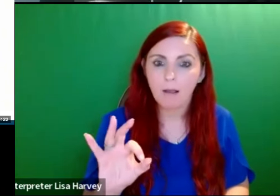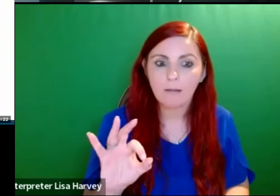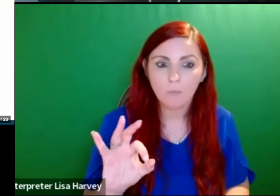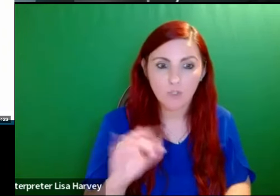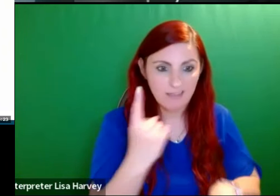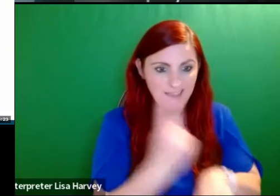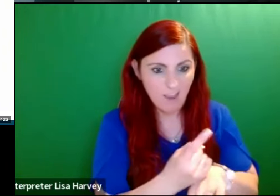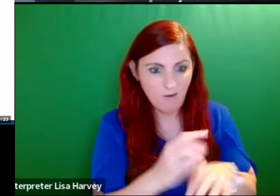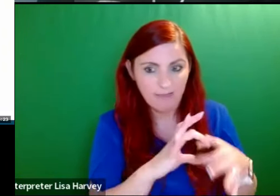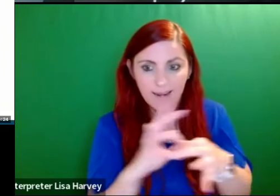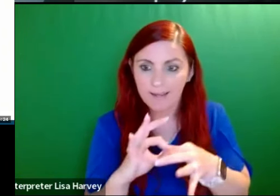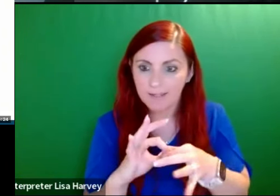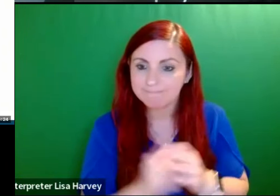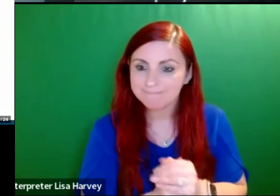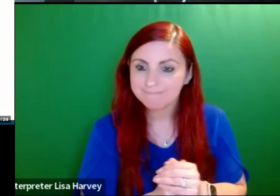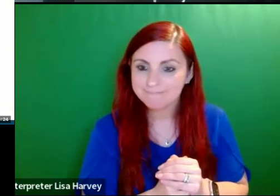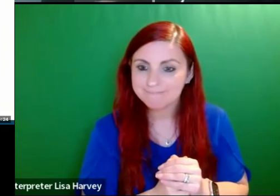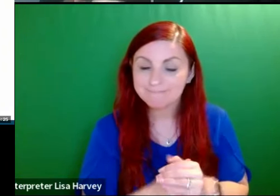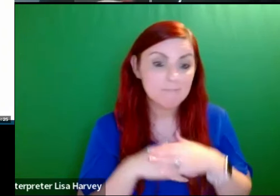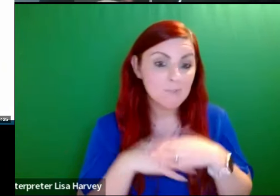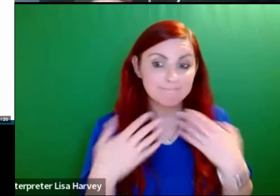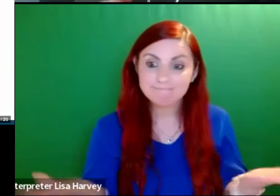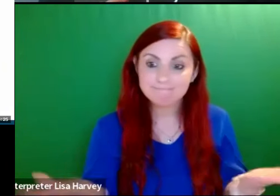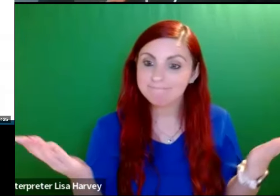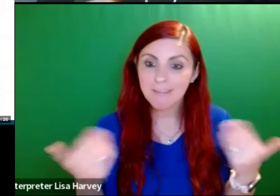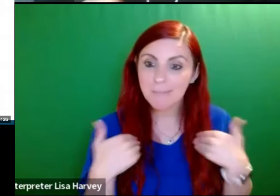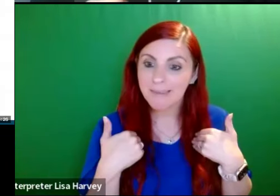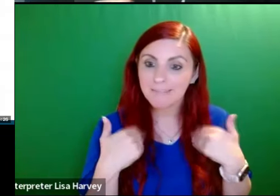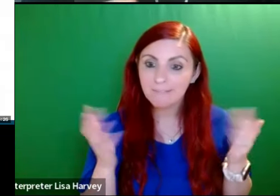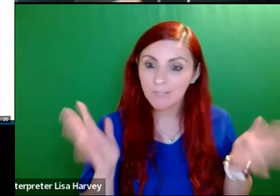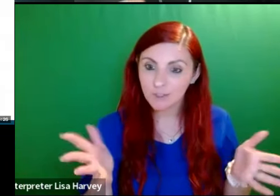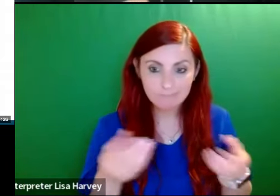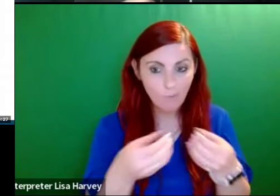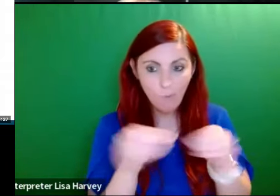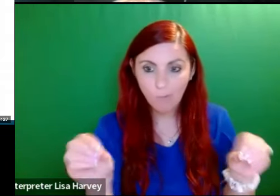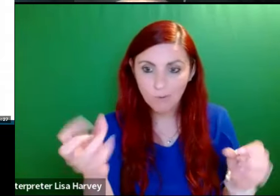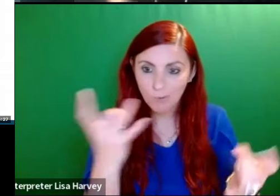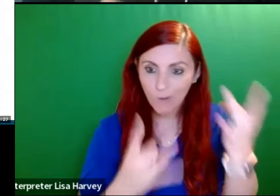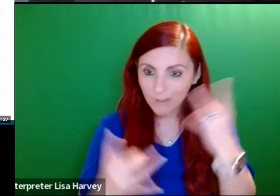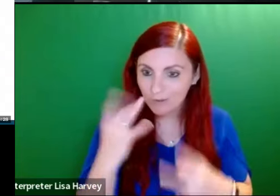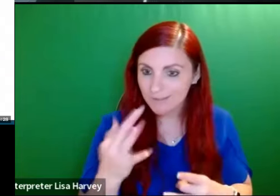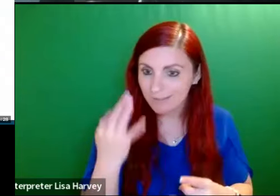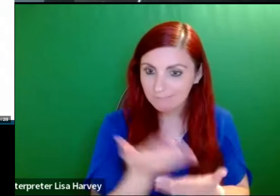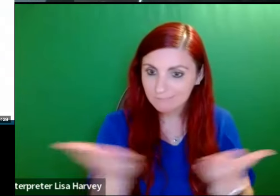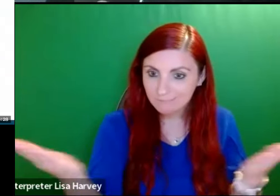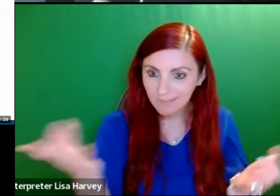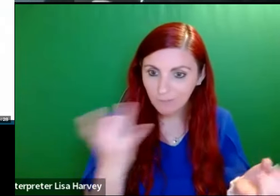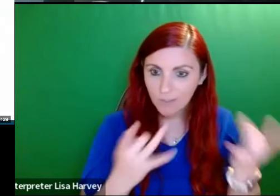So that's all I have. I'll take questions now if anybody has any.